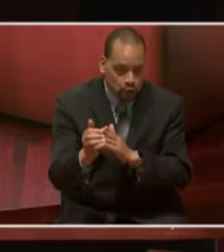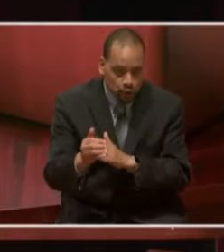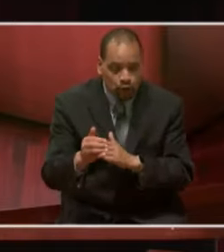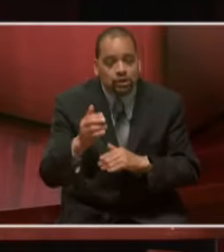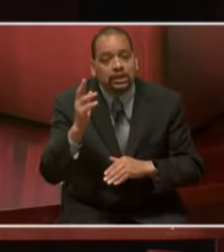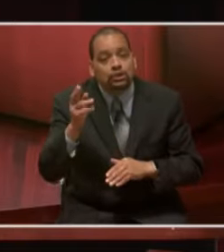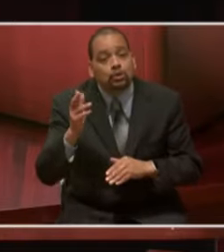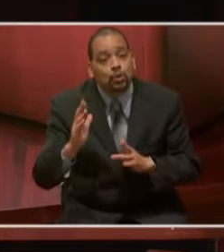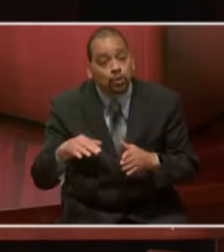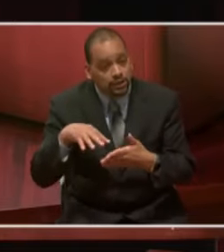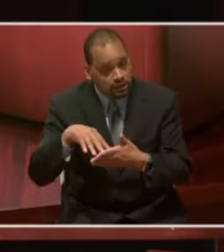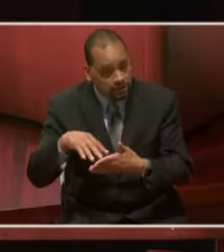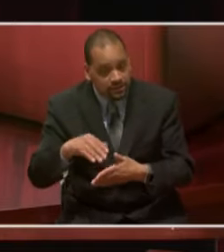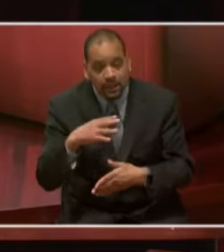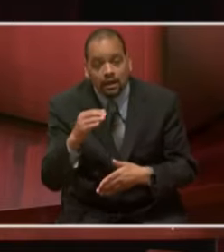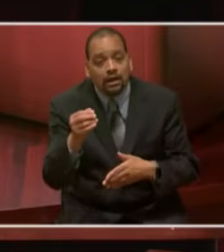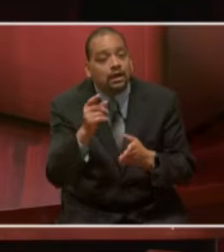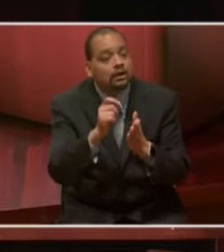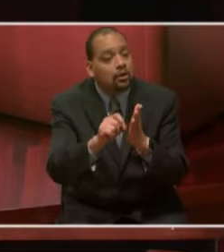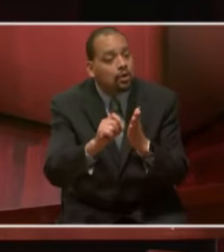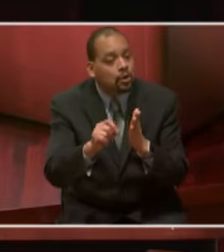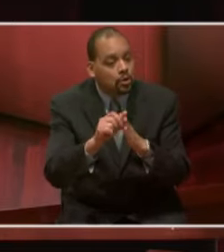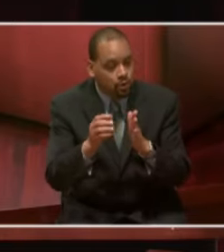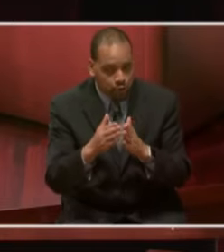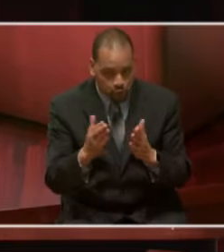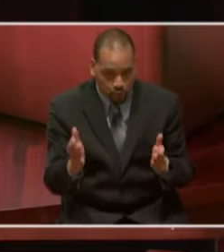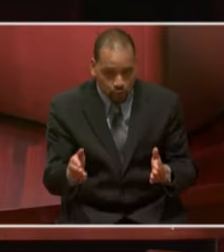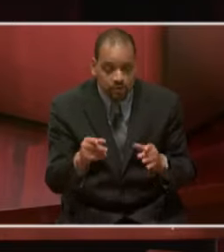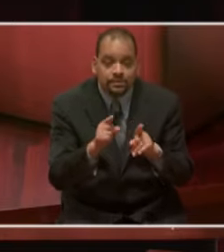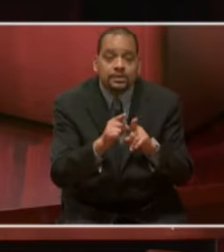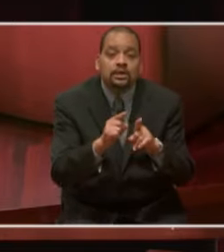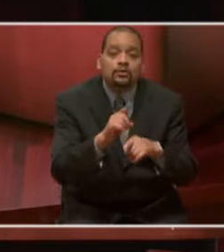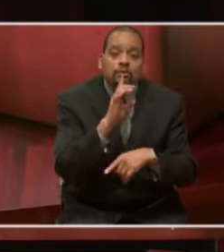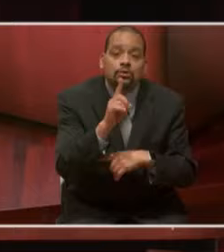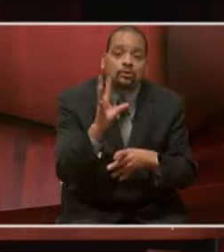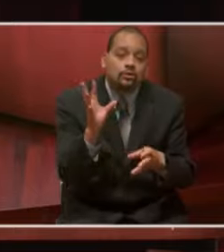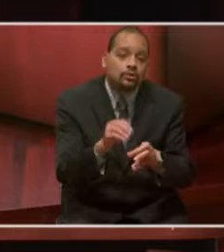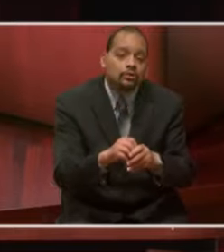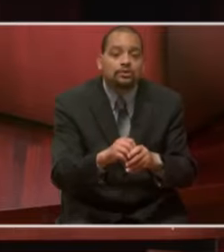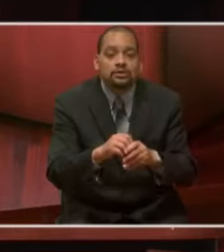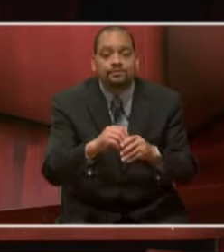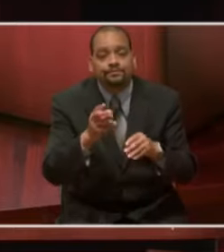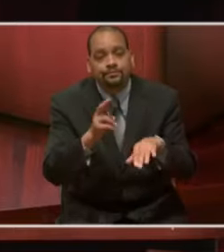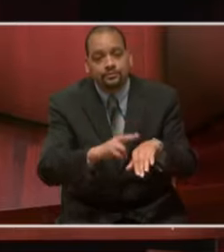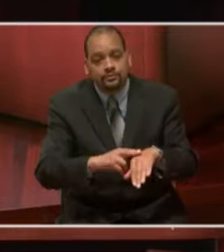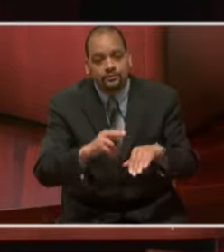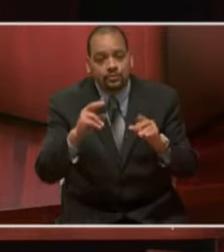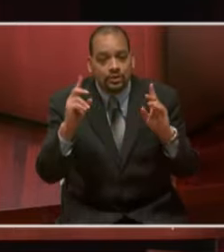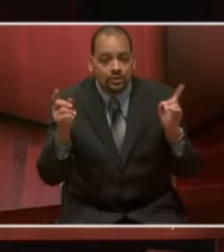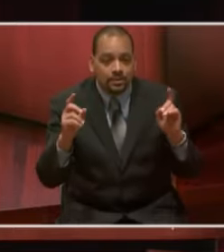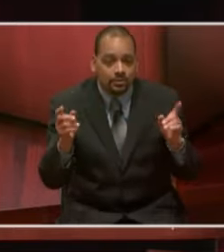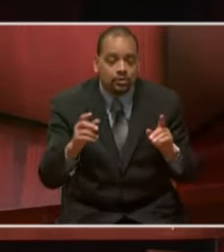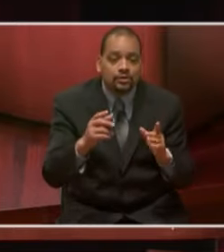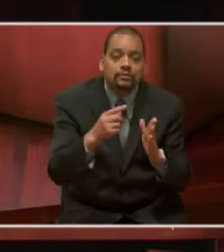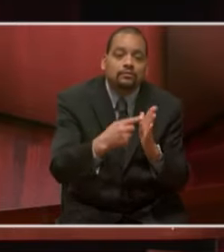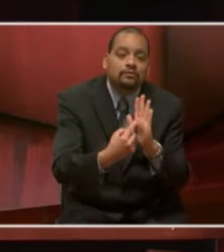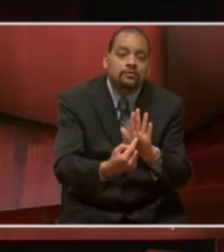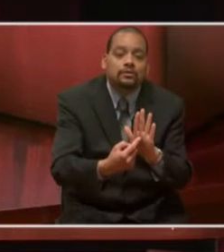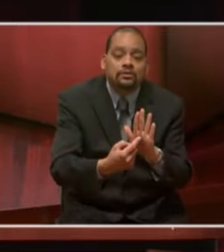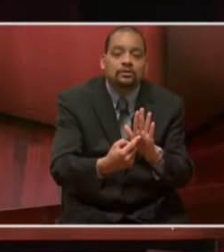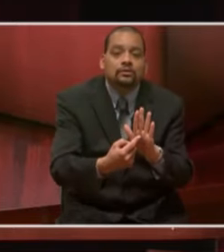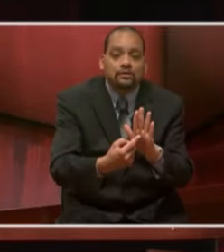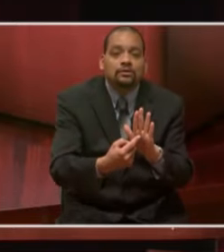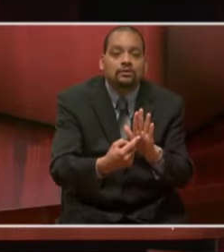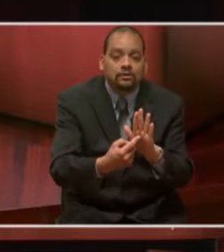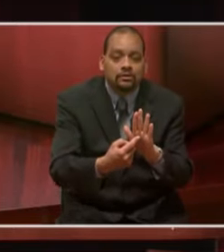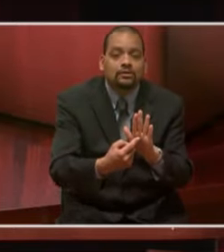full story of American for generations yet unborn. It's important to leave these museums, these little pieces of history,